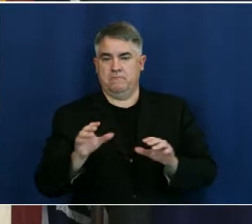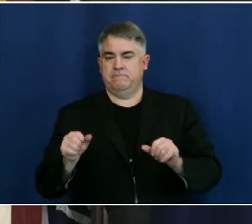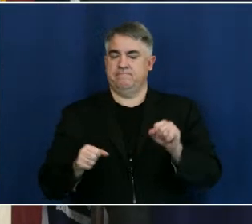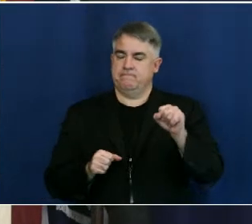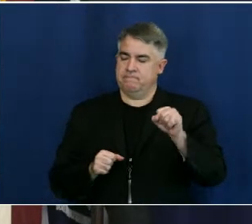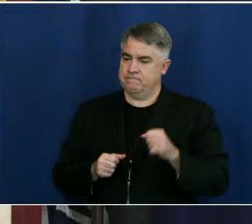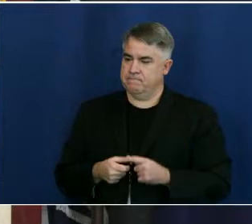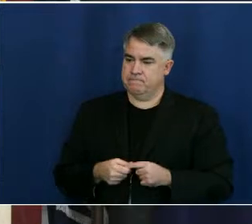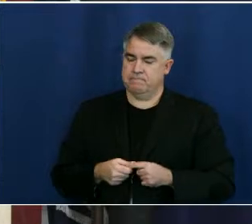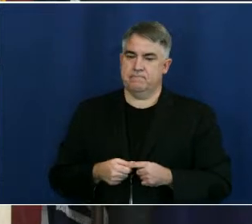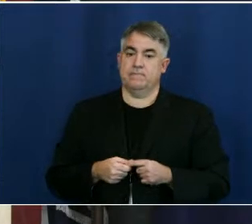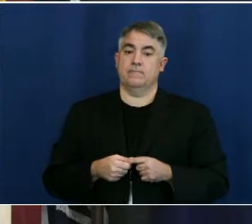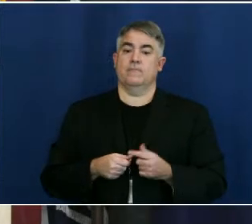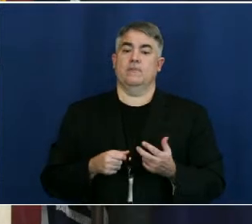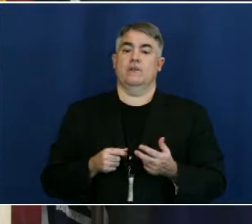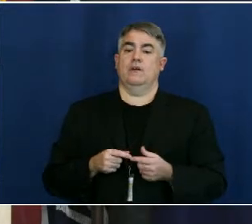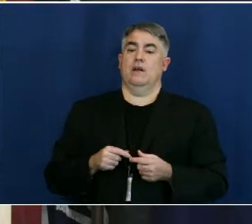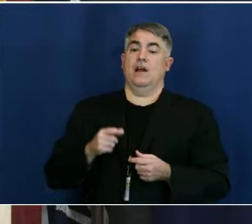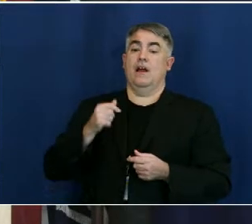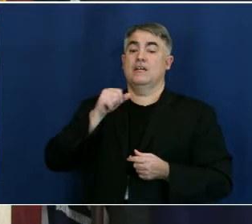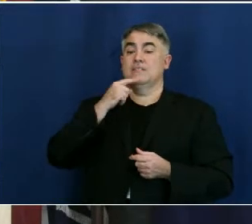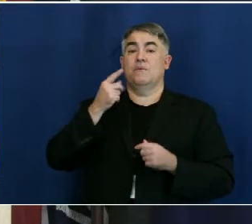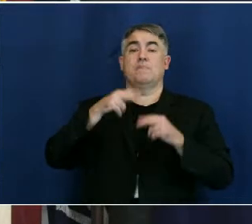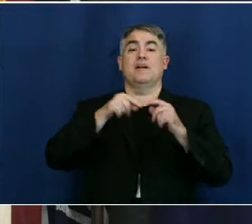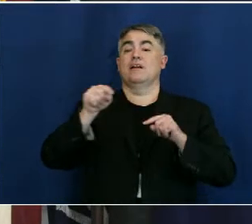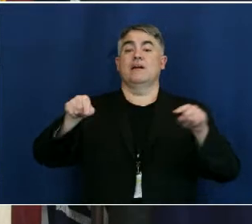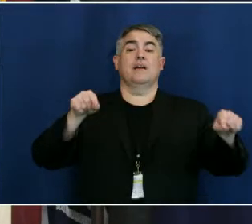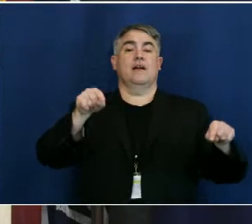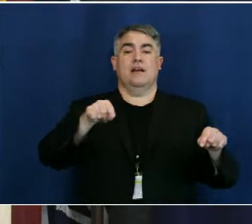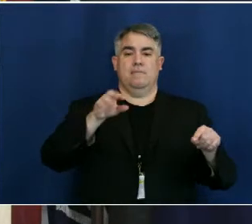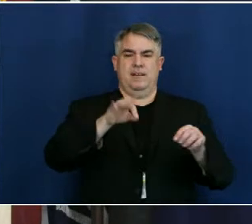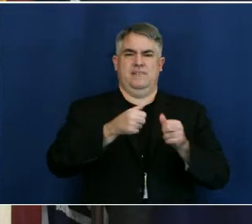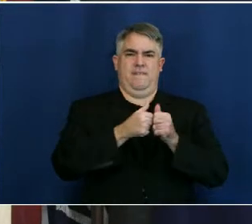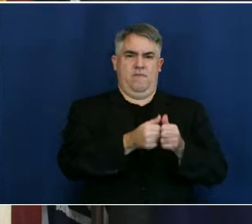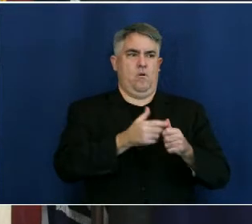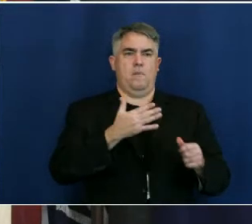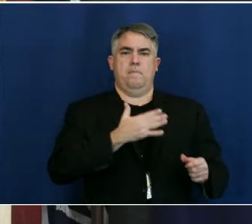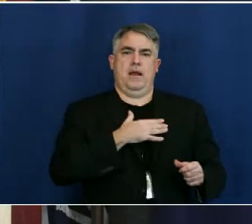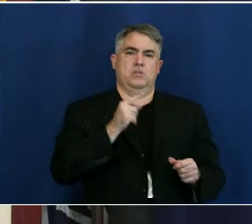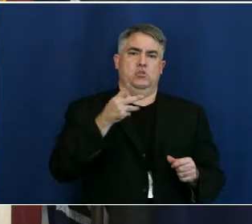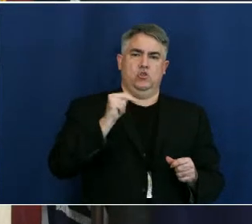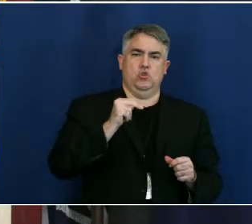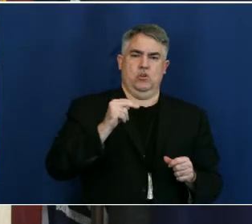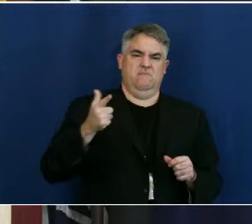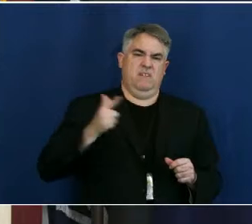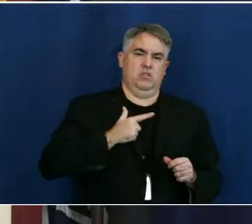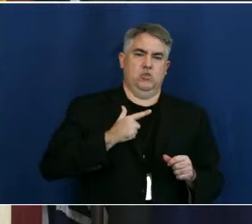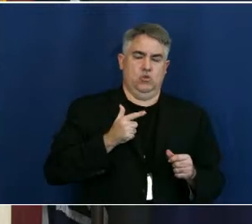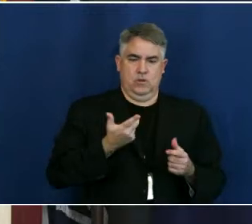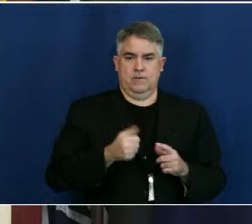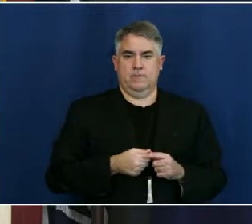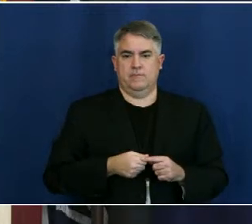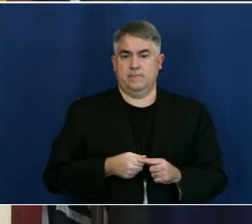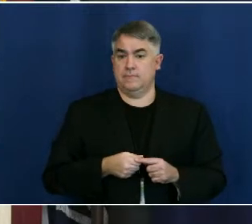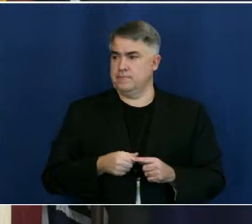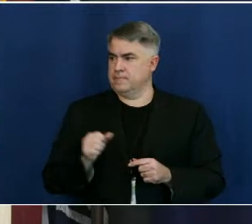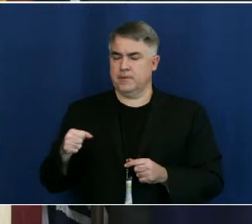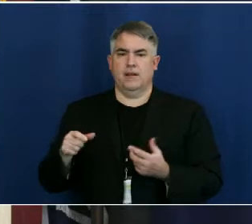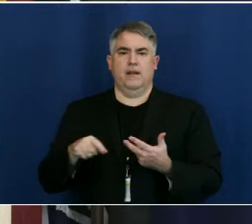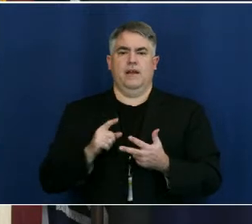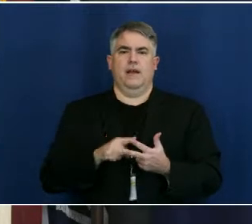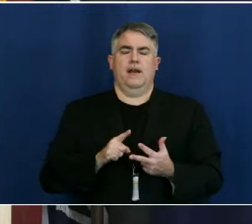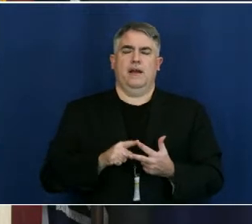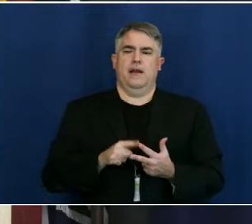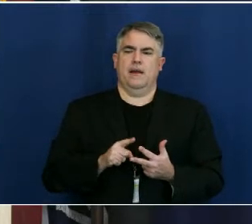them into the My Turn suite of offering of locations. So we think that's encouraging. The partnership